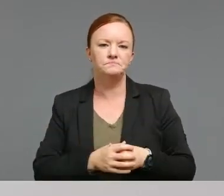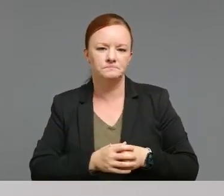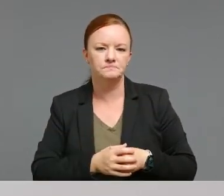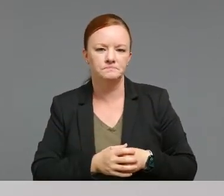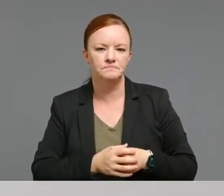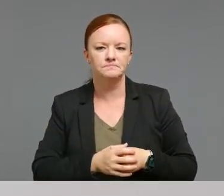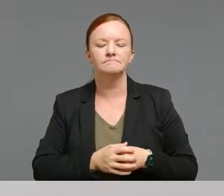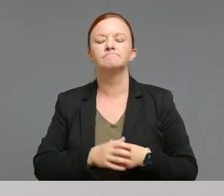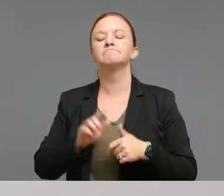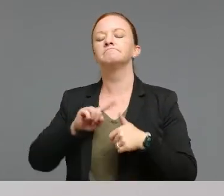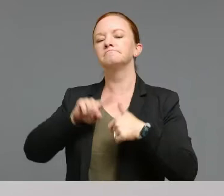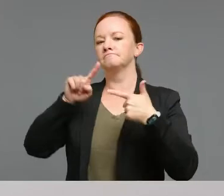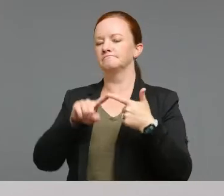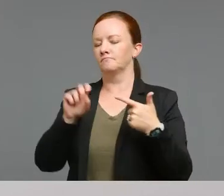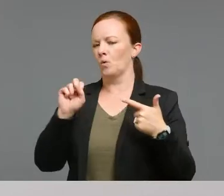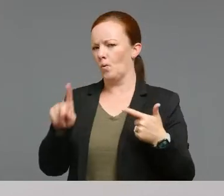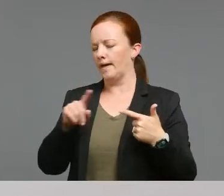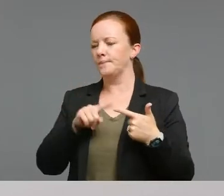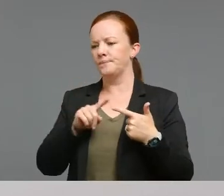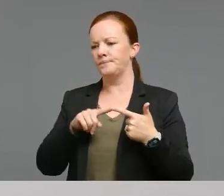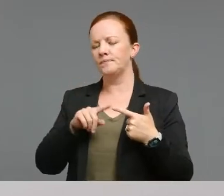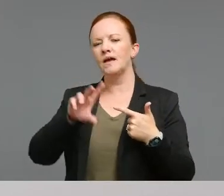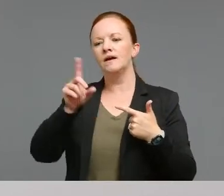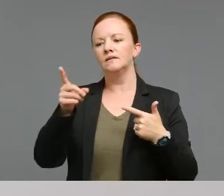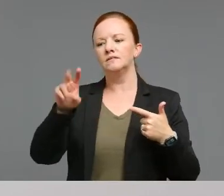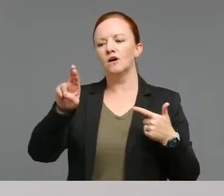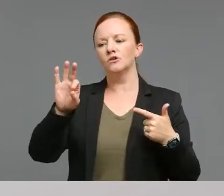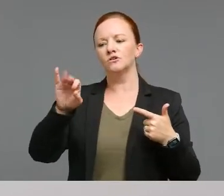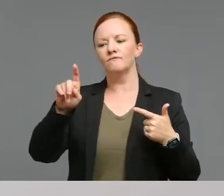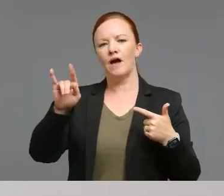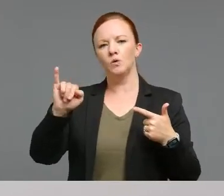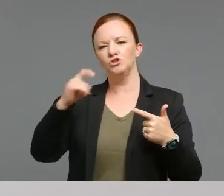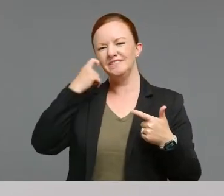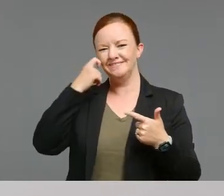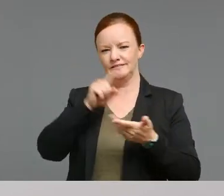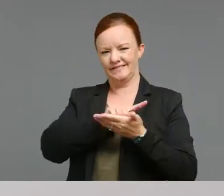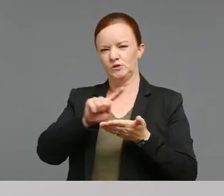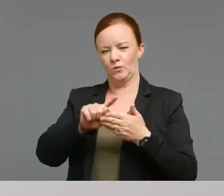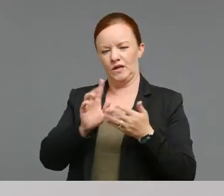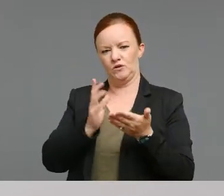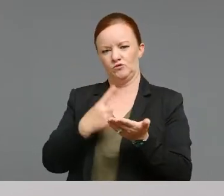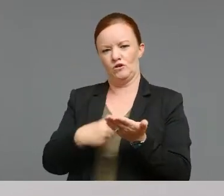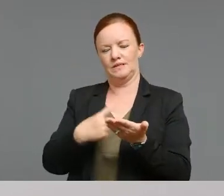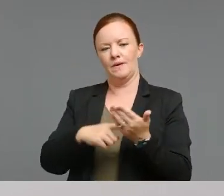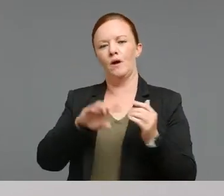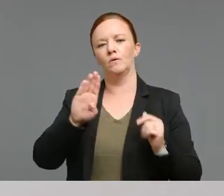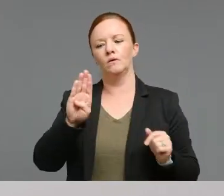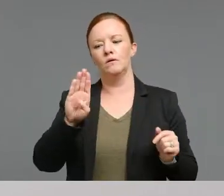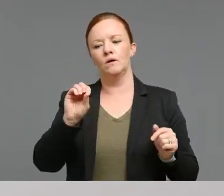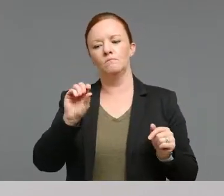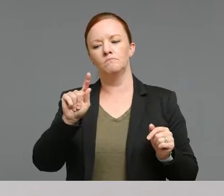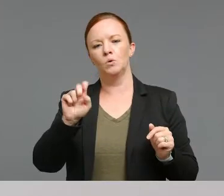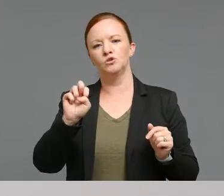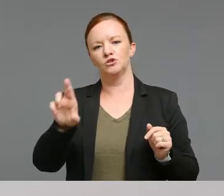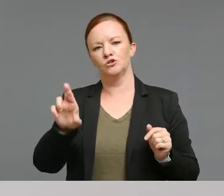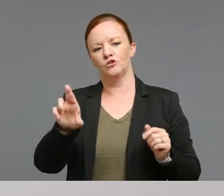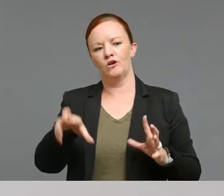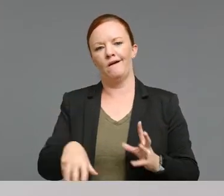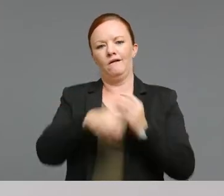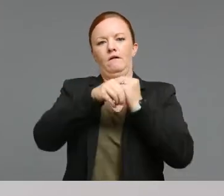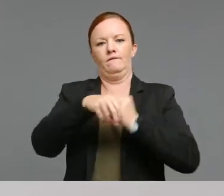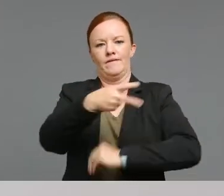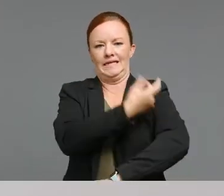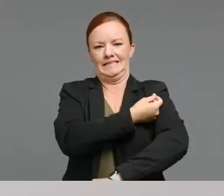Okay. And you've also heard Dr. Fauci talking this week about boosters. We had our first vaccinations administered